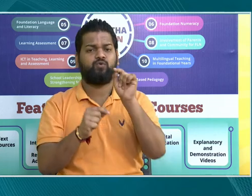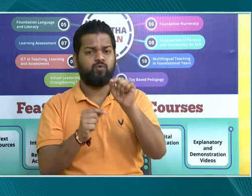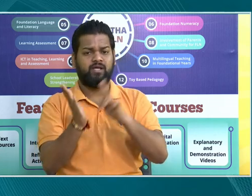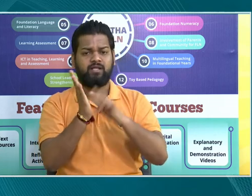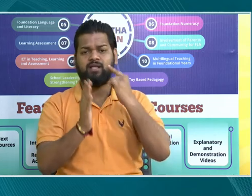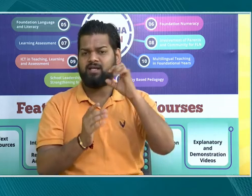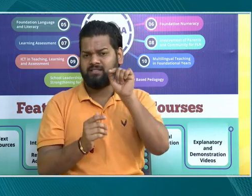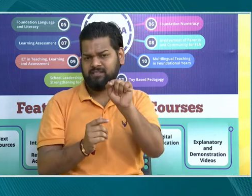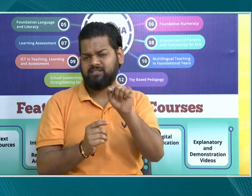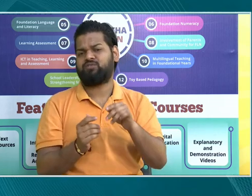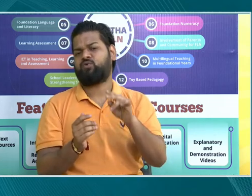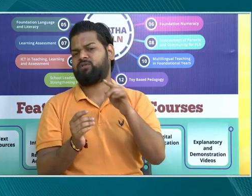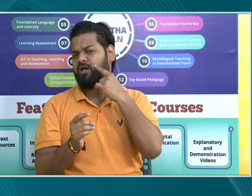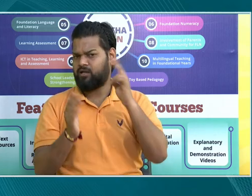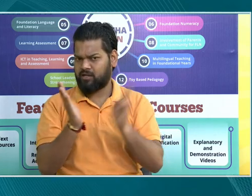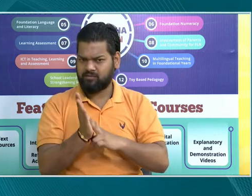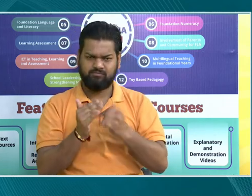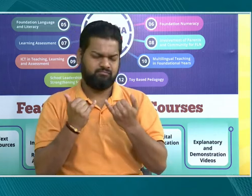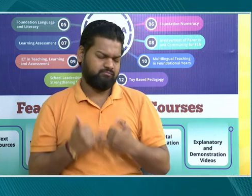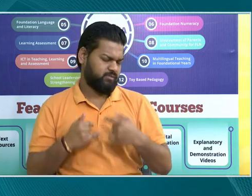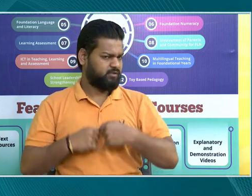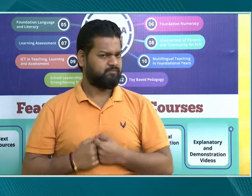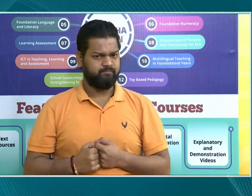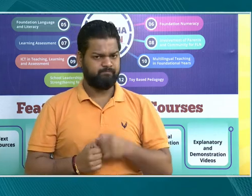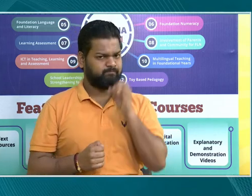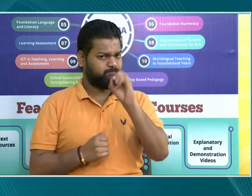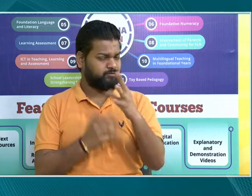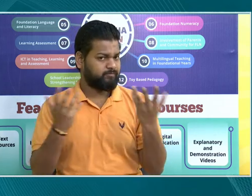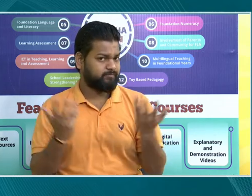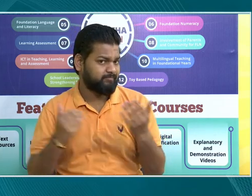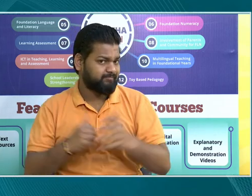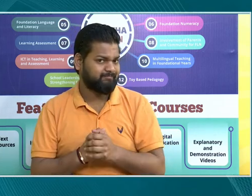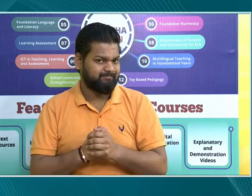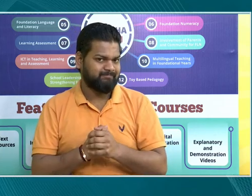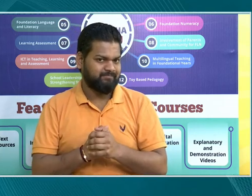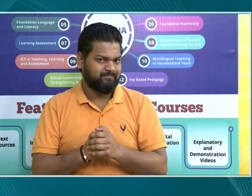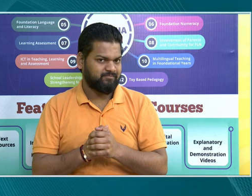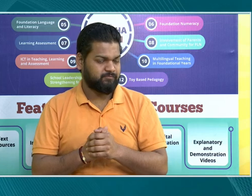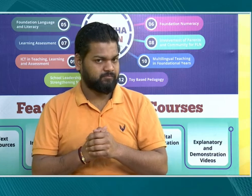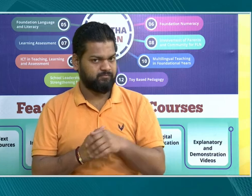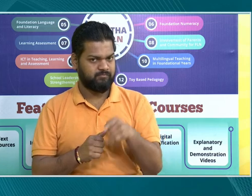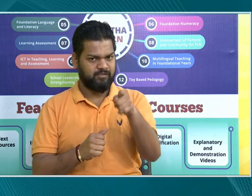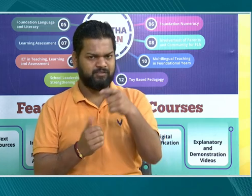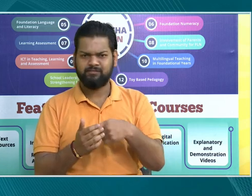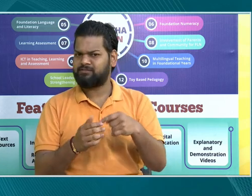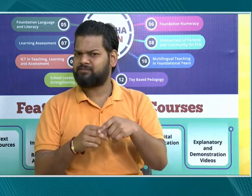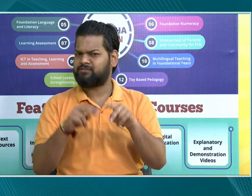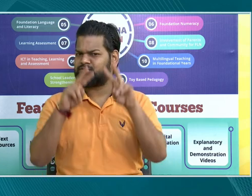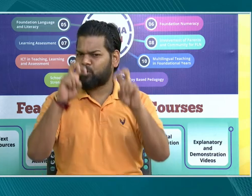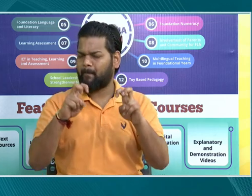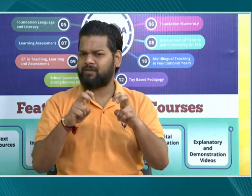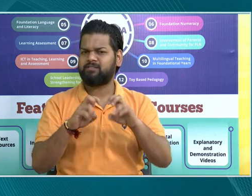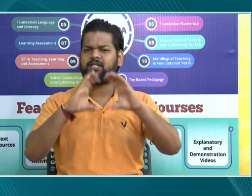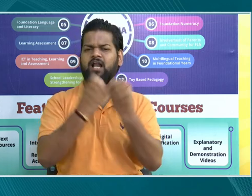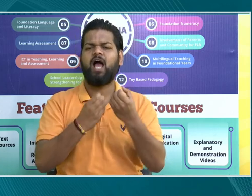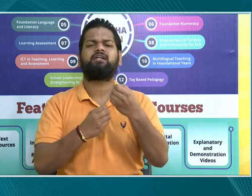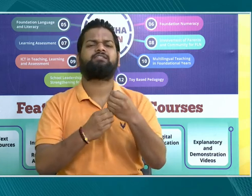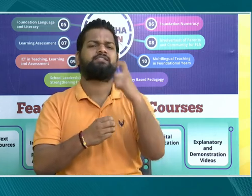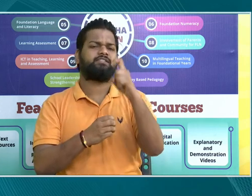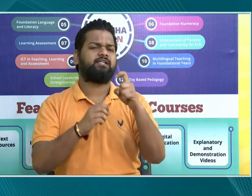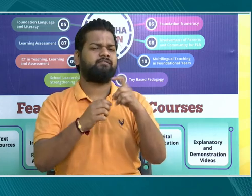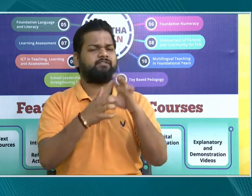dth.class7@ciet.nic.in. So let me tell you that at this moment, we are going to talk about a lot regarding this chapter number 7, The Invention